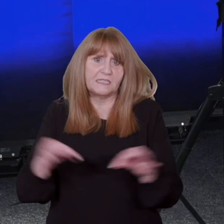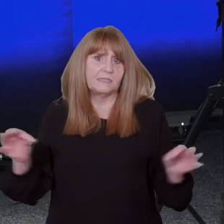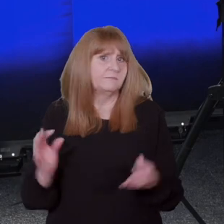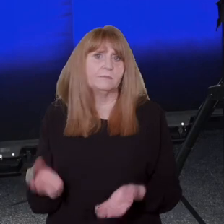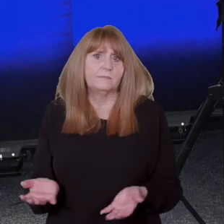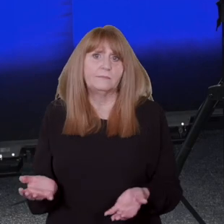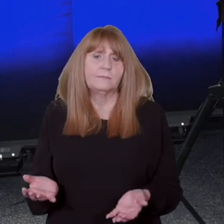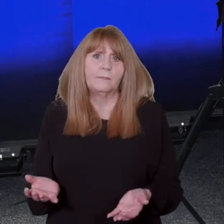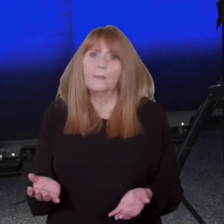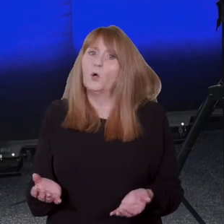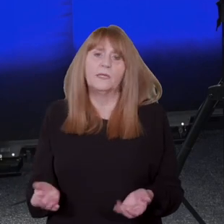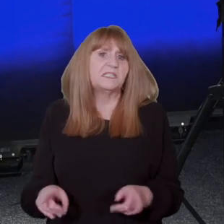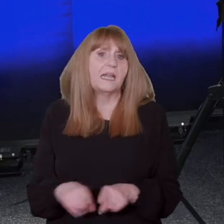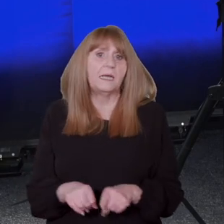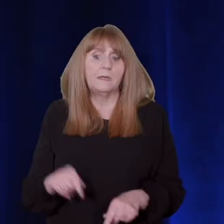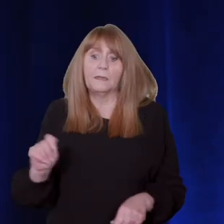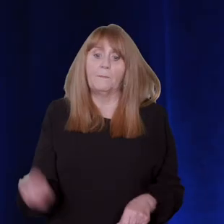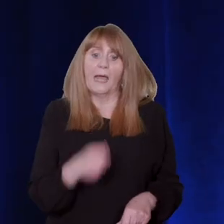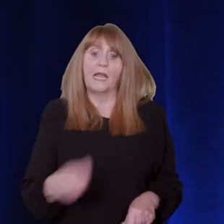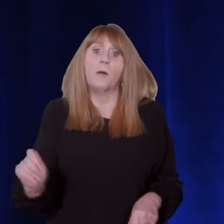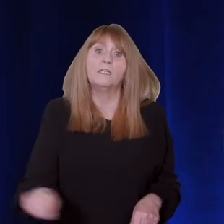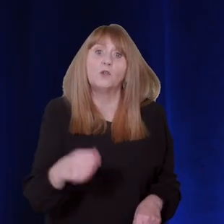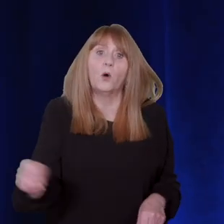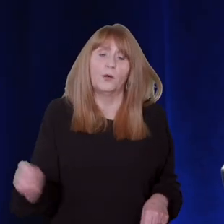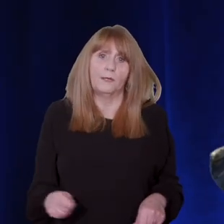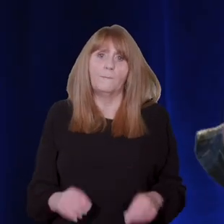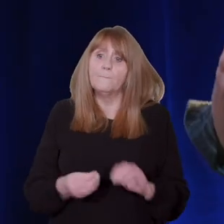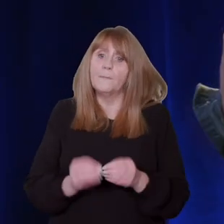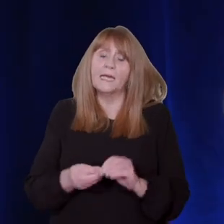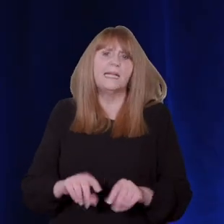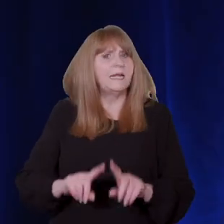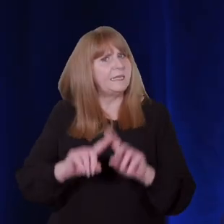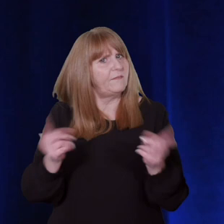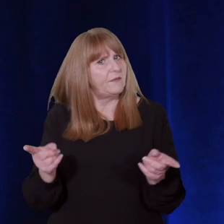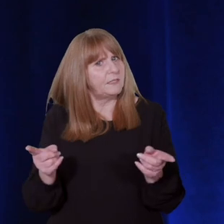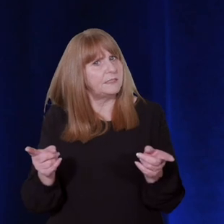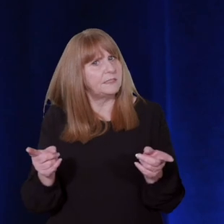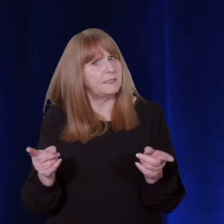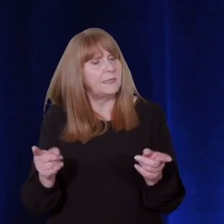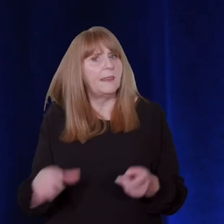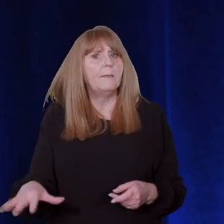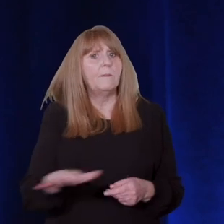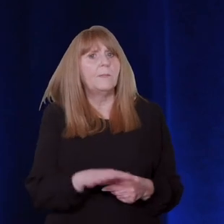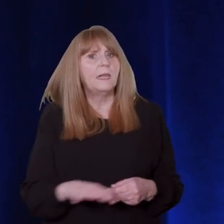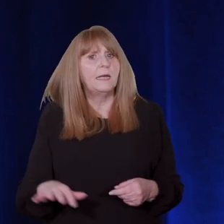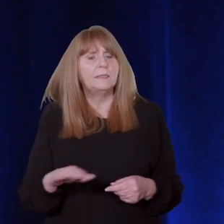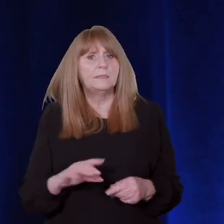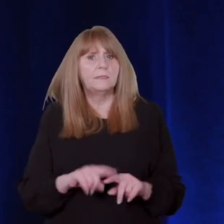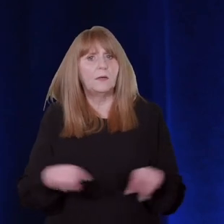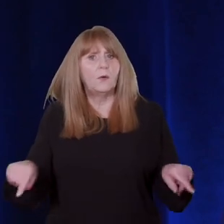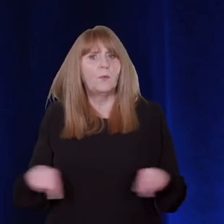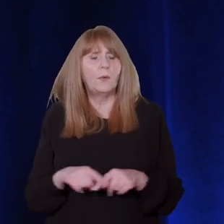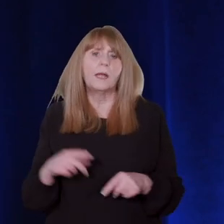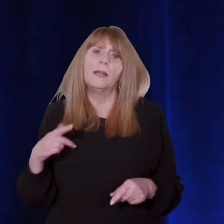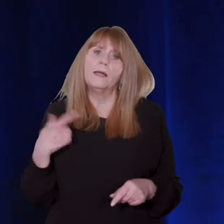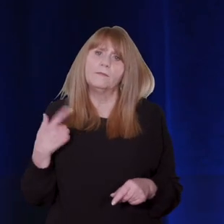or picking up a plow and doing something with it, making a difference in the place that we are living. I'm conscious that some of you